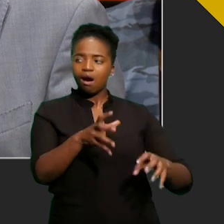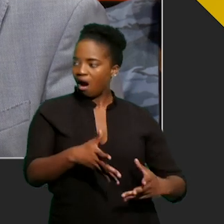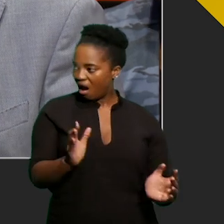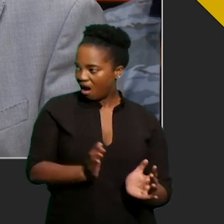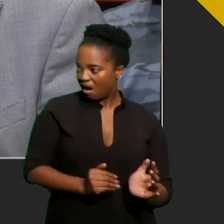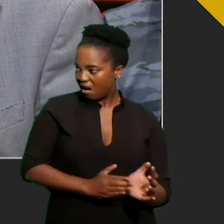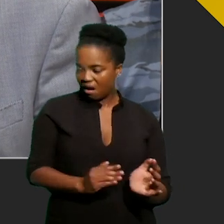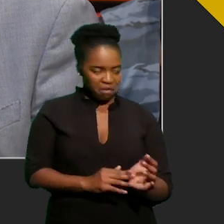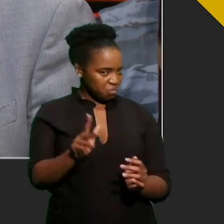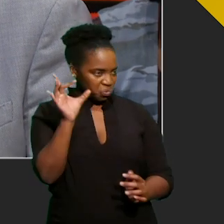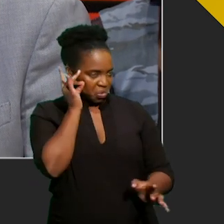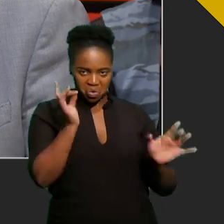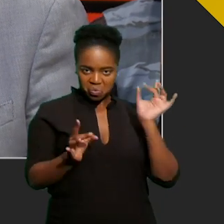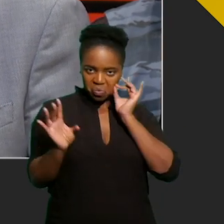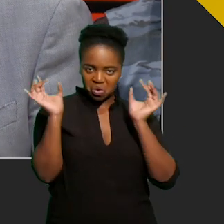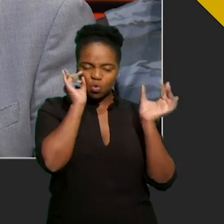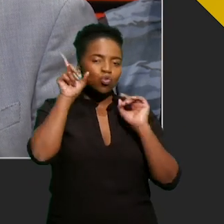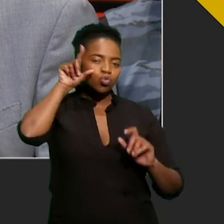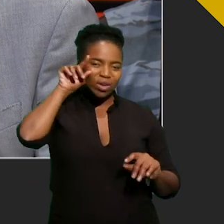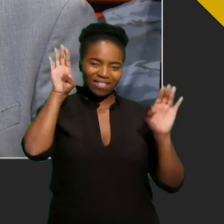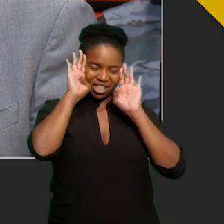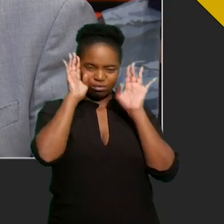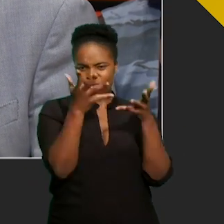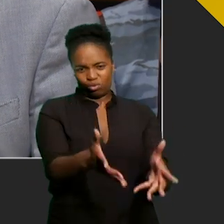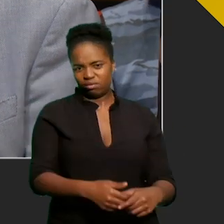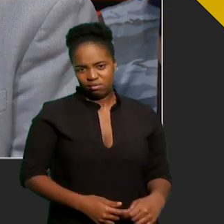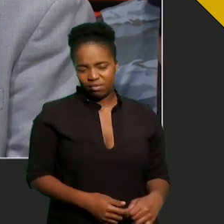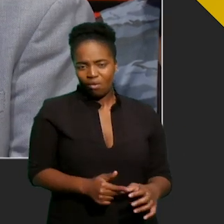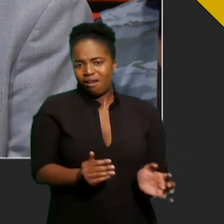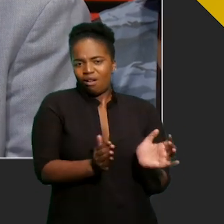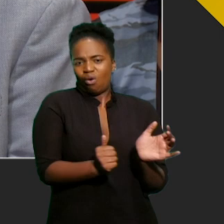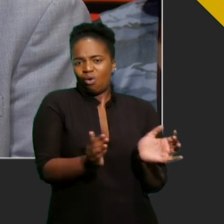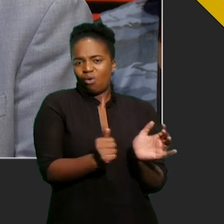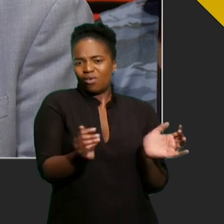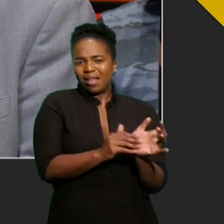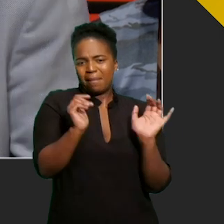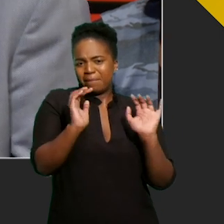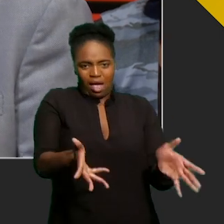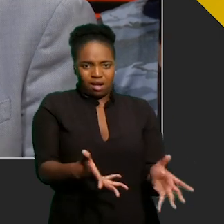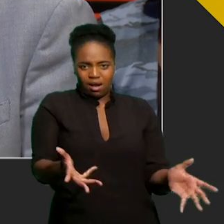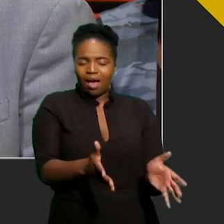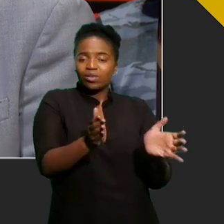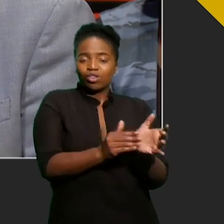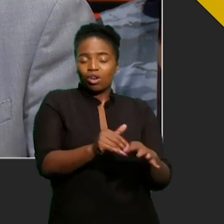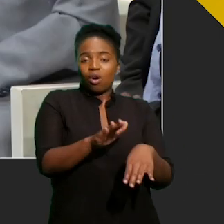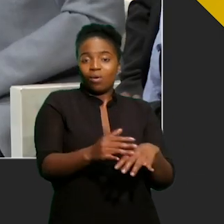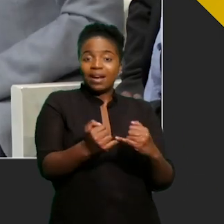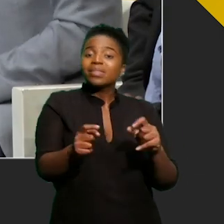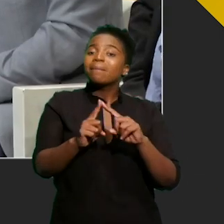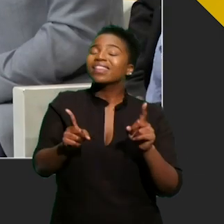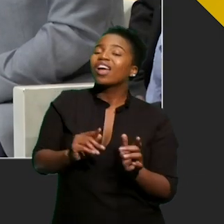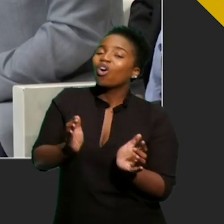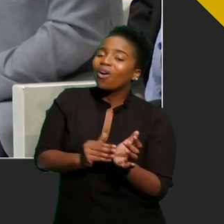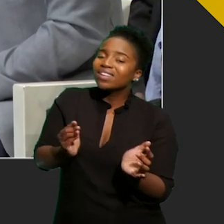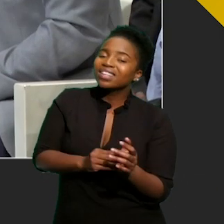and gossiping. That's what Twitter is and Facebook are about. Just that now that this is gossip has now become digital. But that gossip sticks,